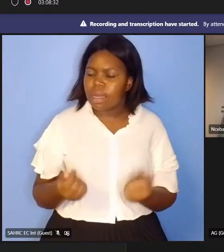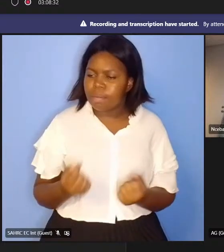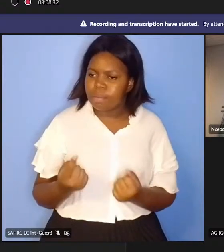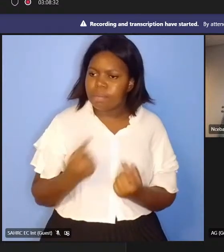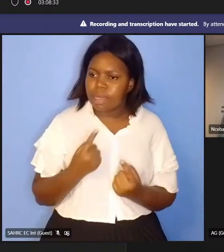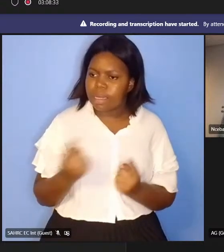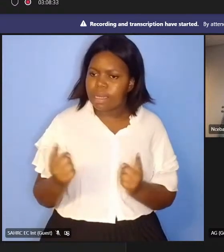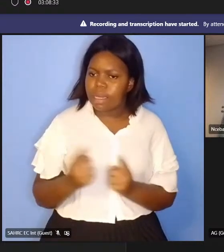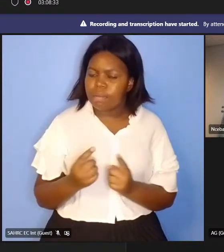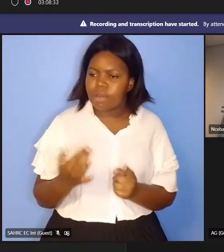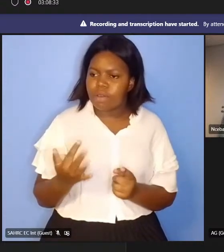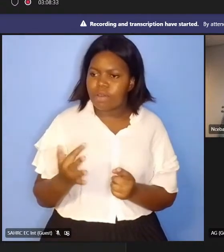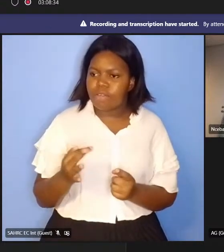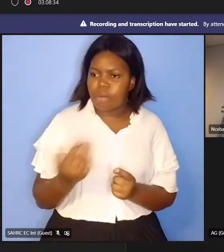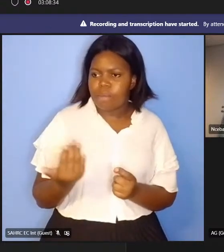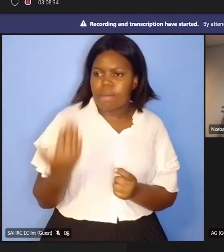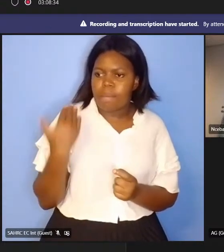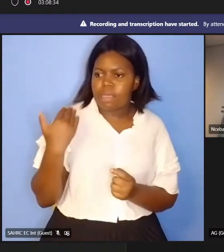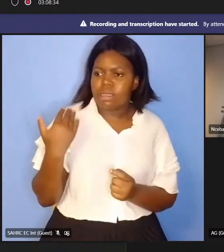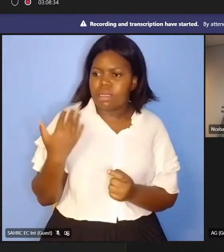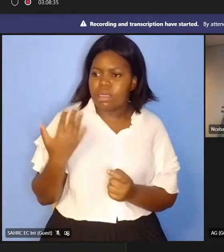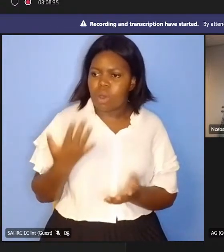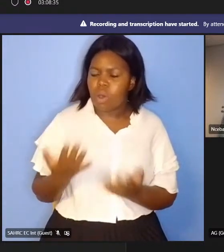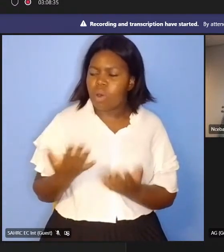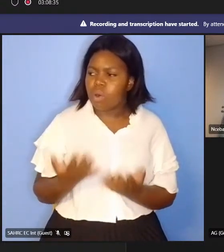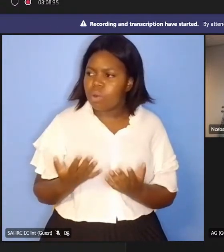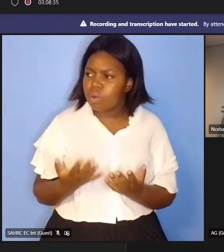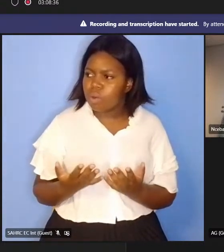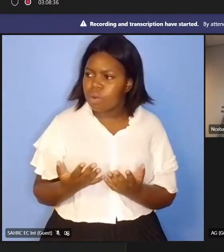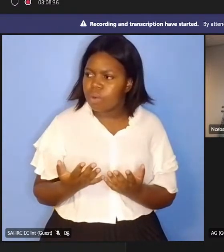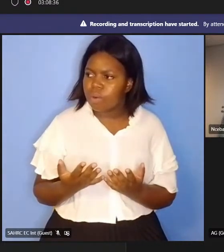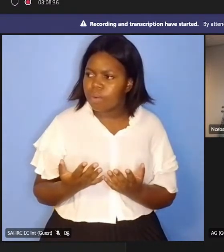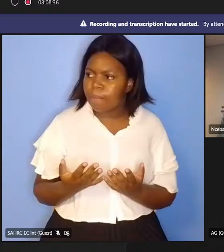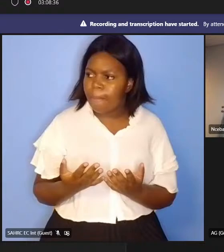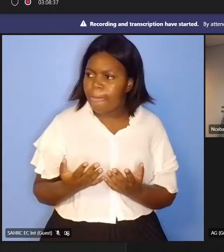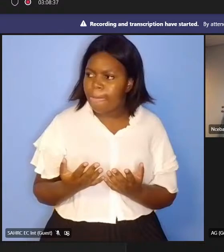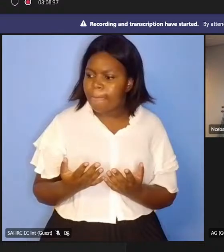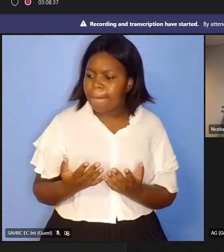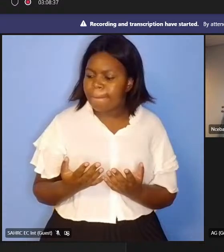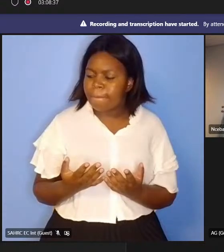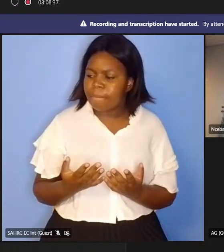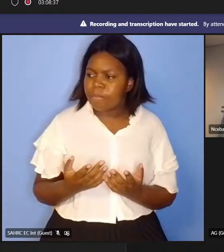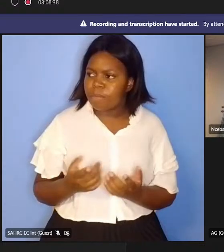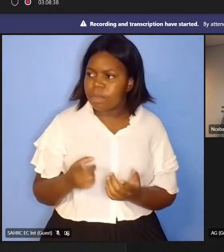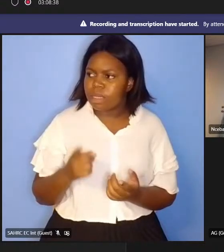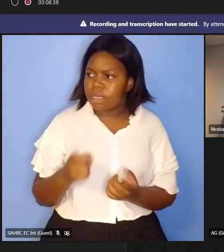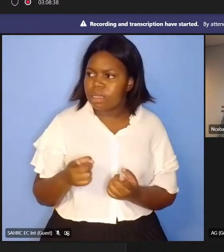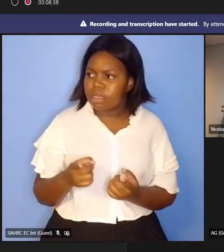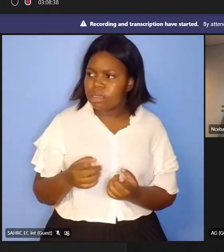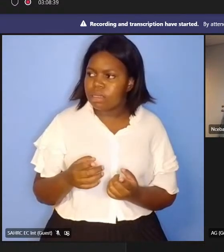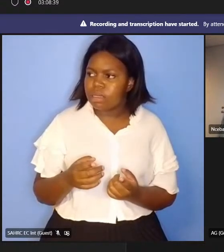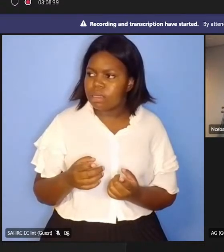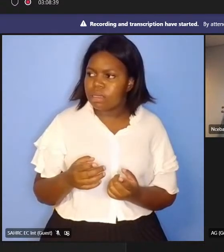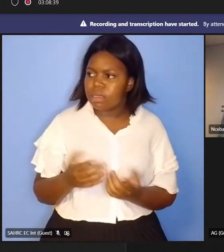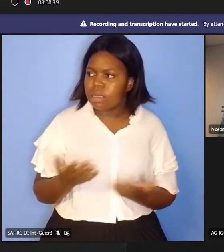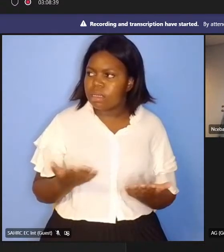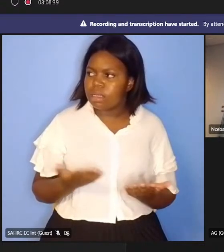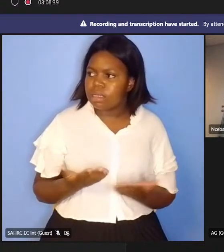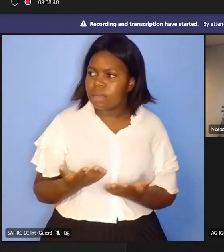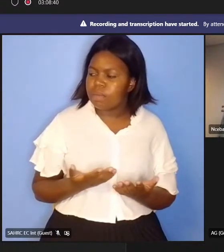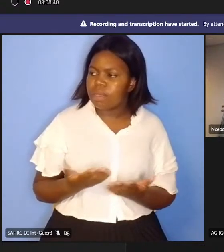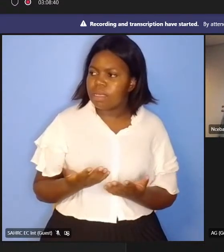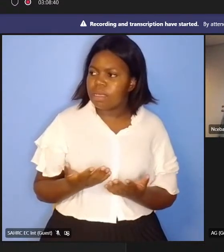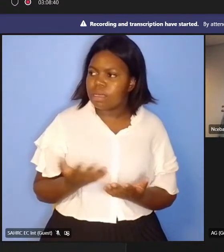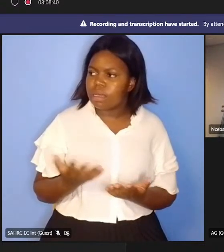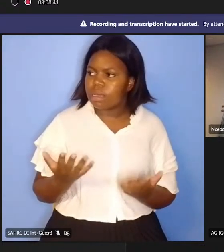what on earth is this? Is it something that has remained from so-called Christian national